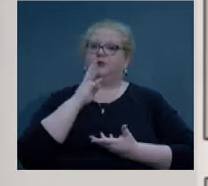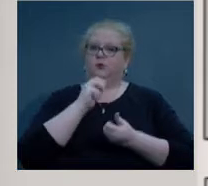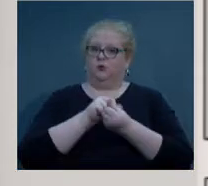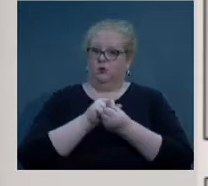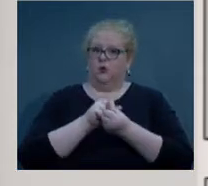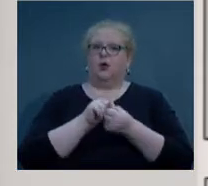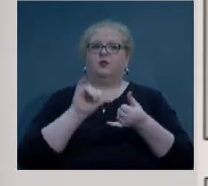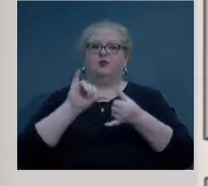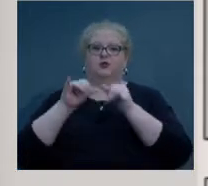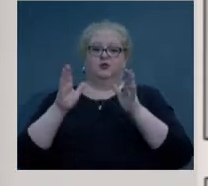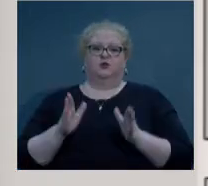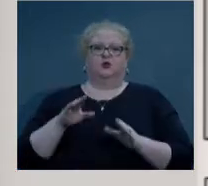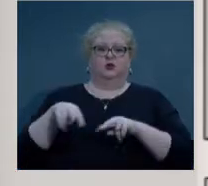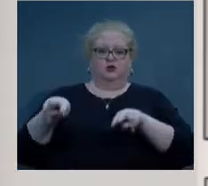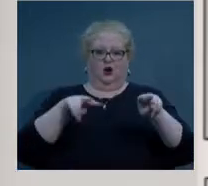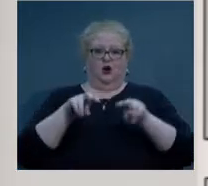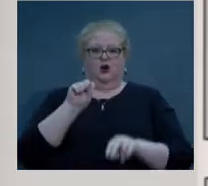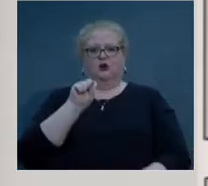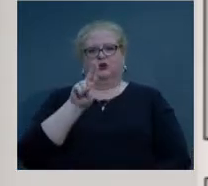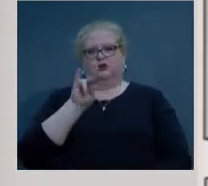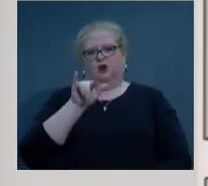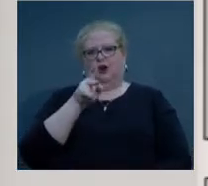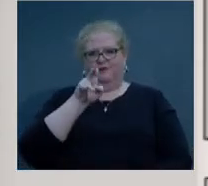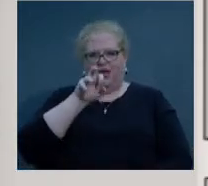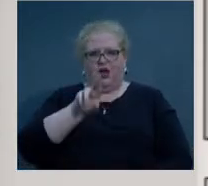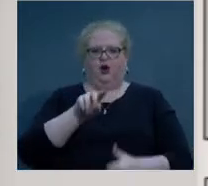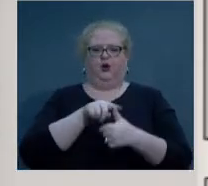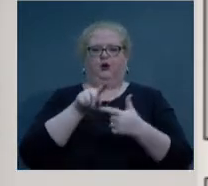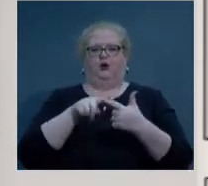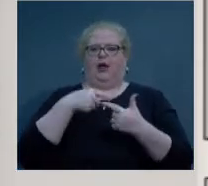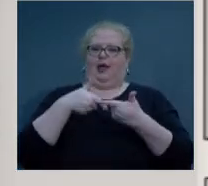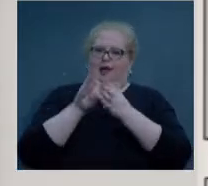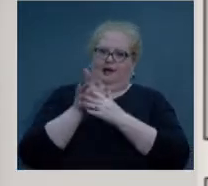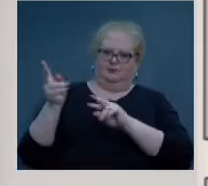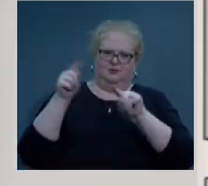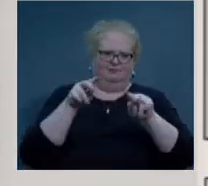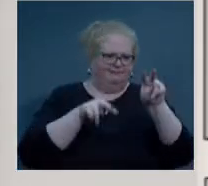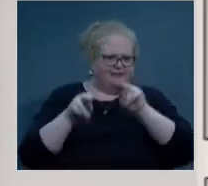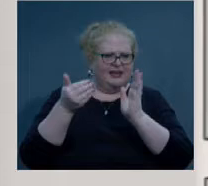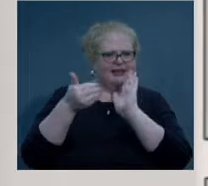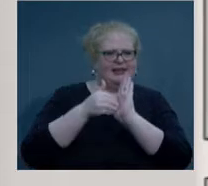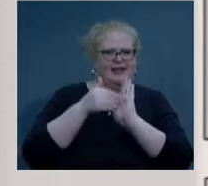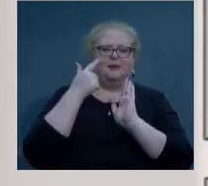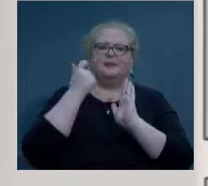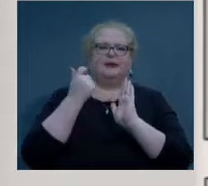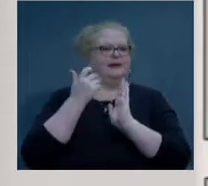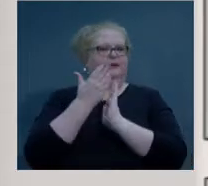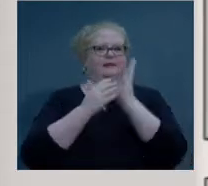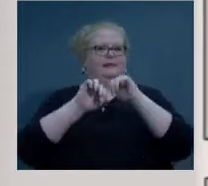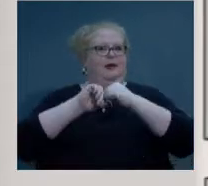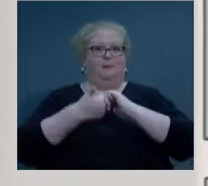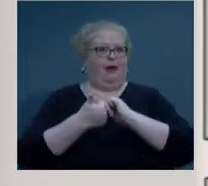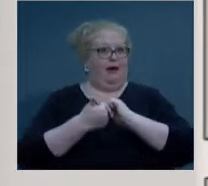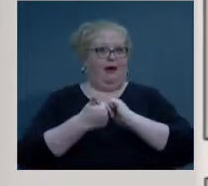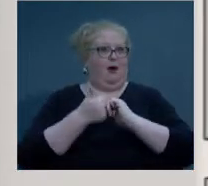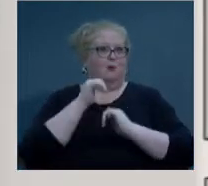surveyor, and I have asked him to come back out and take a look at this because some kind of way there's been a